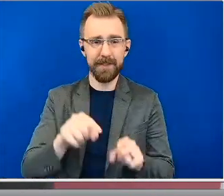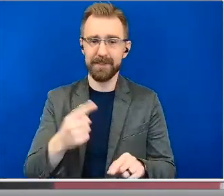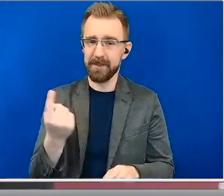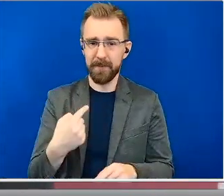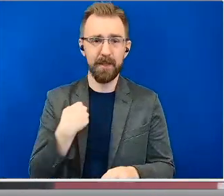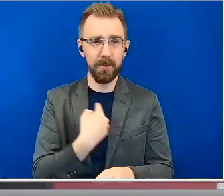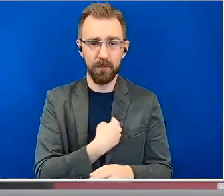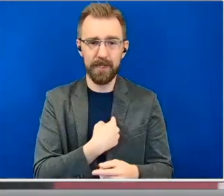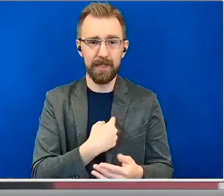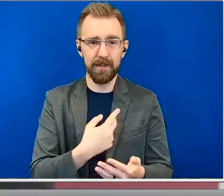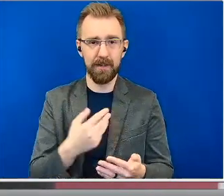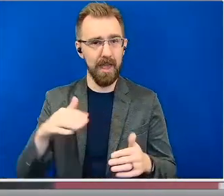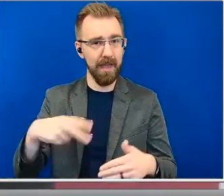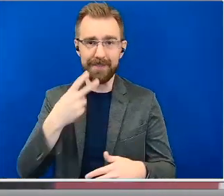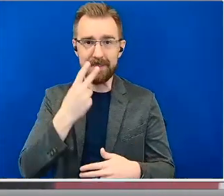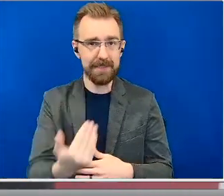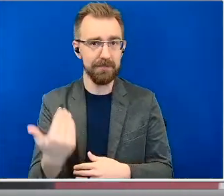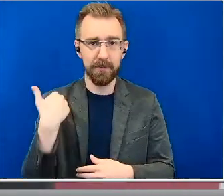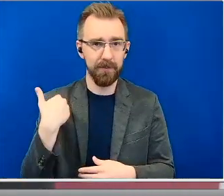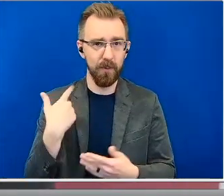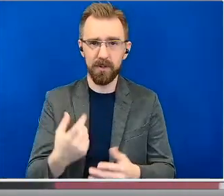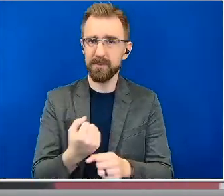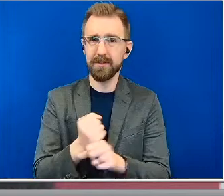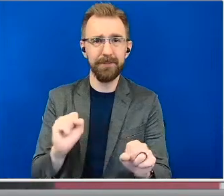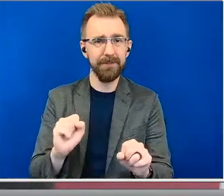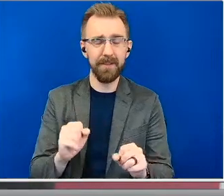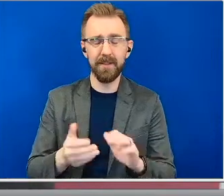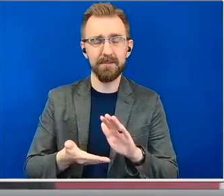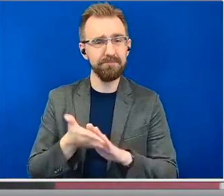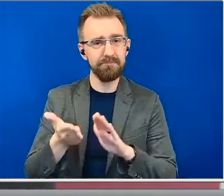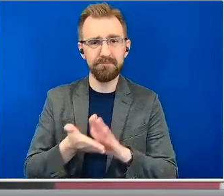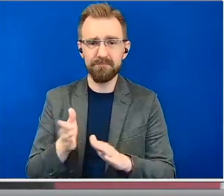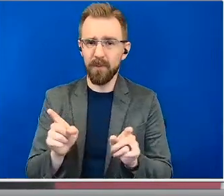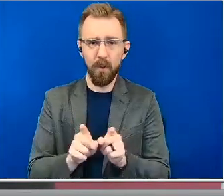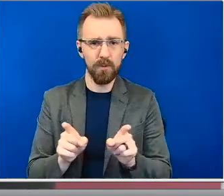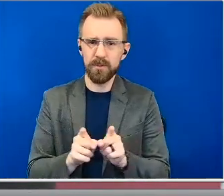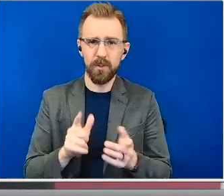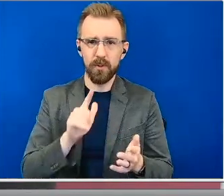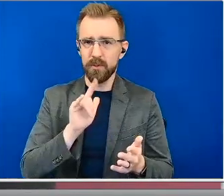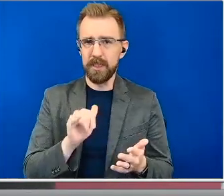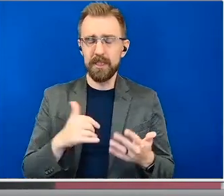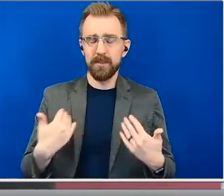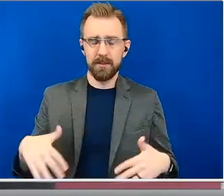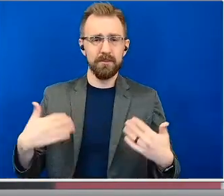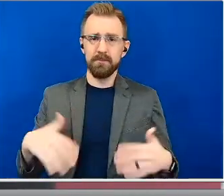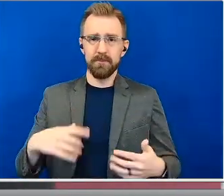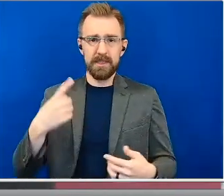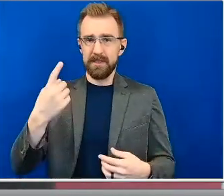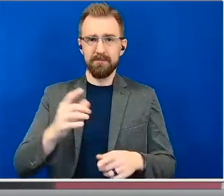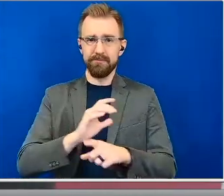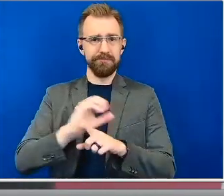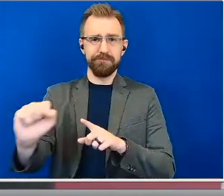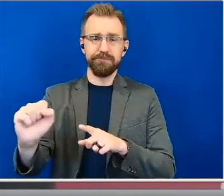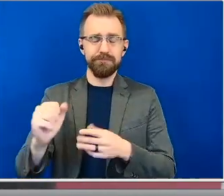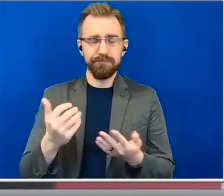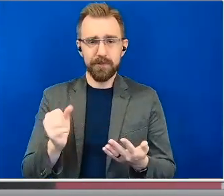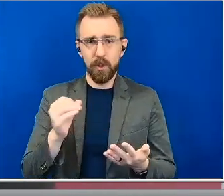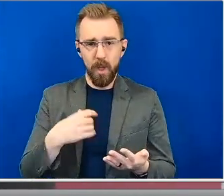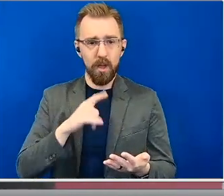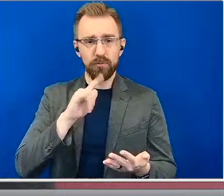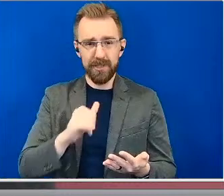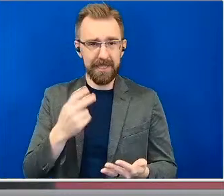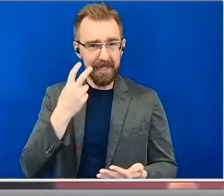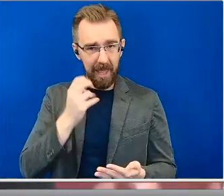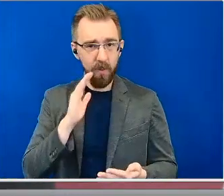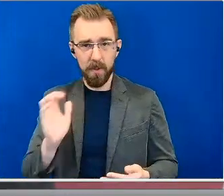before. The efficacy of it also is quite something else. So I really doubt if we'll ever go back to